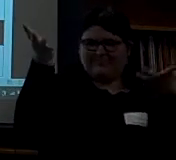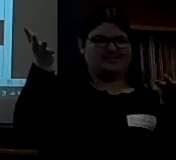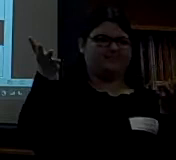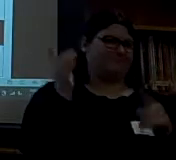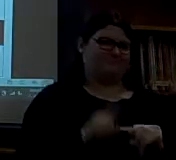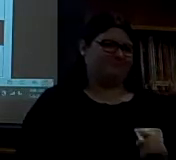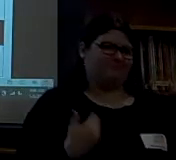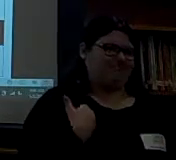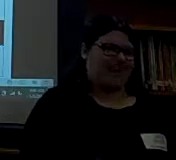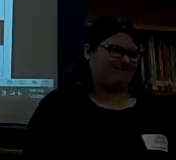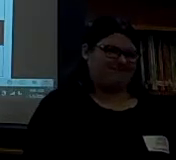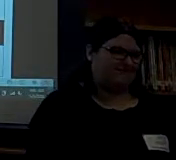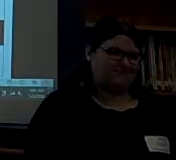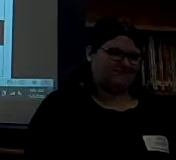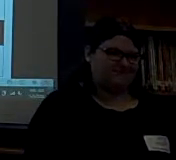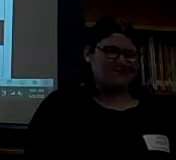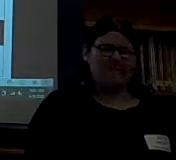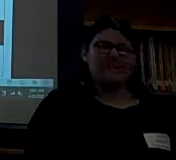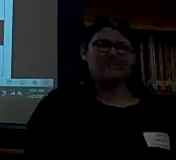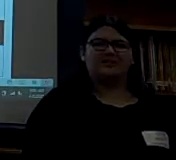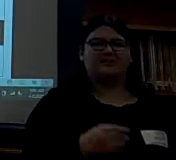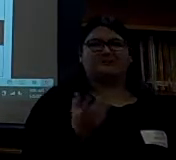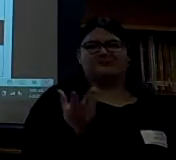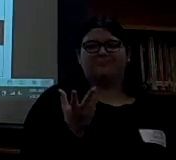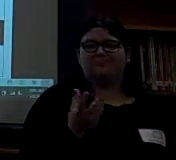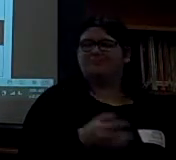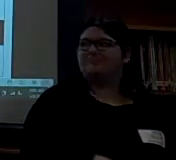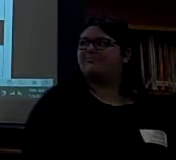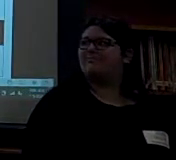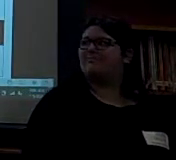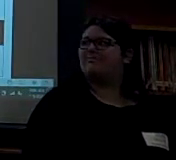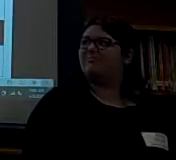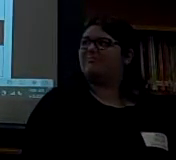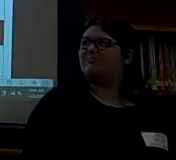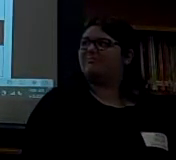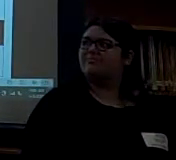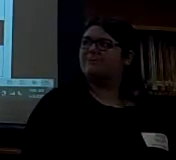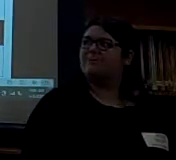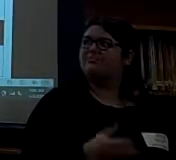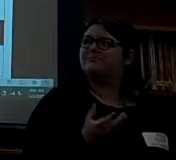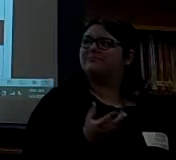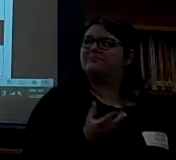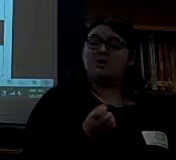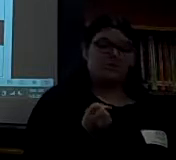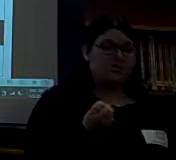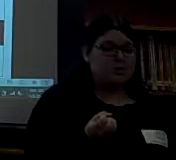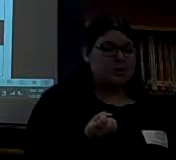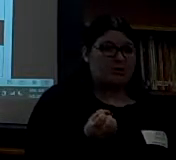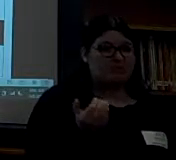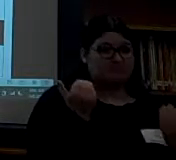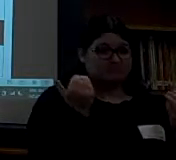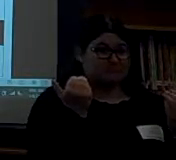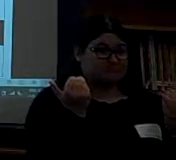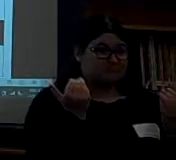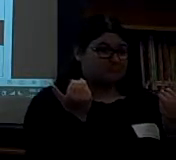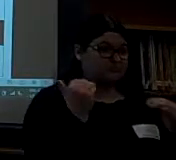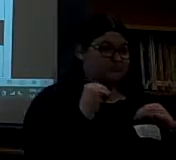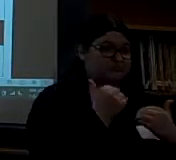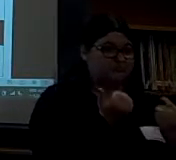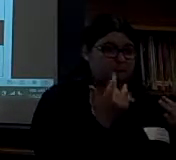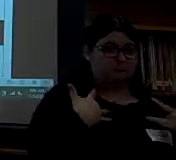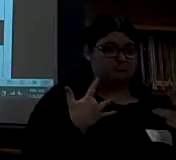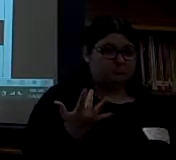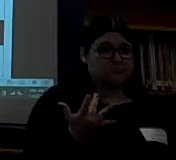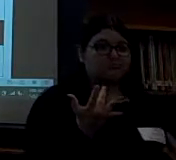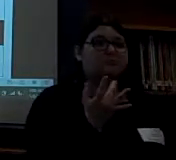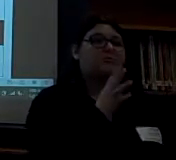or elementary schoolers or high schoolers are making responsible choices and speaking respectfully to you. So the way today's going to work is I'll start by telling you a